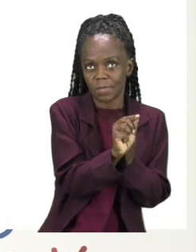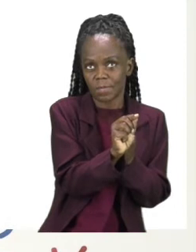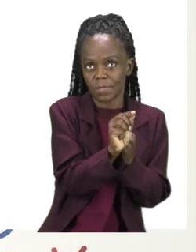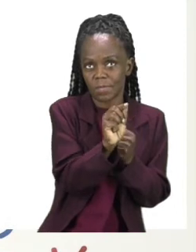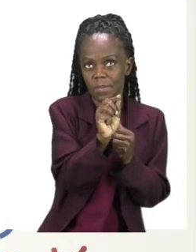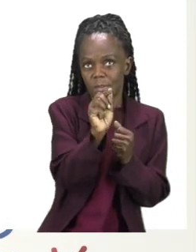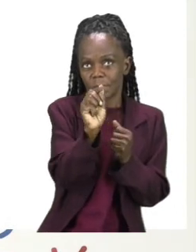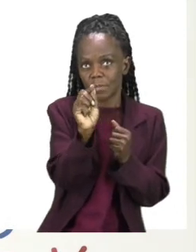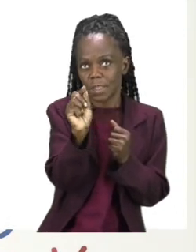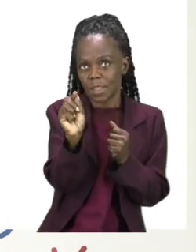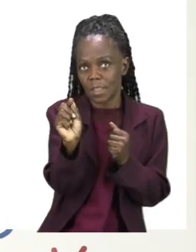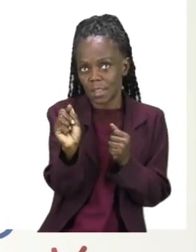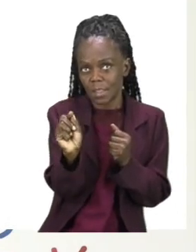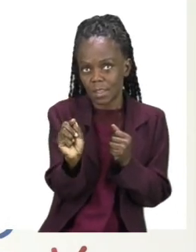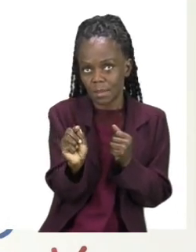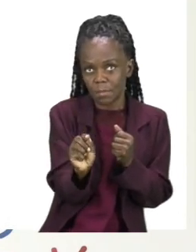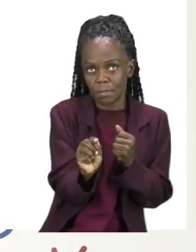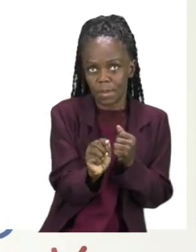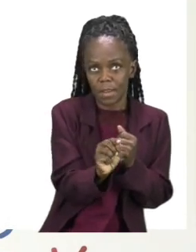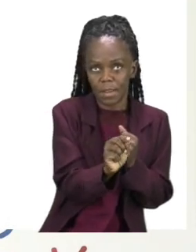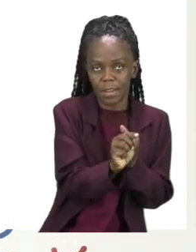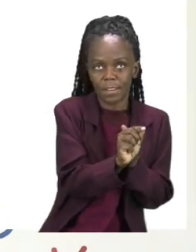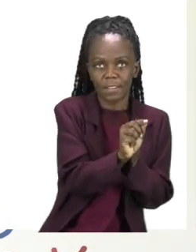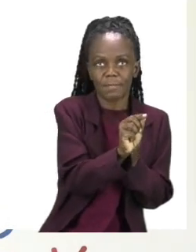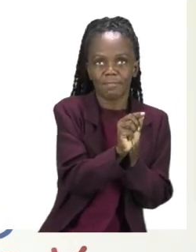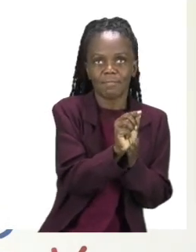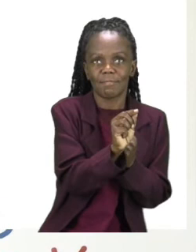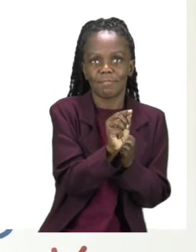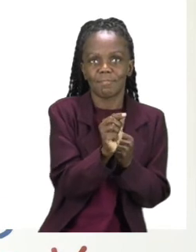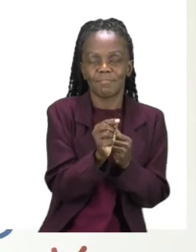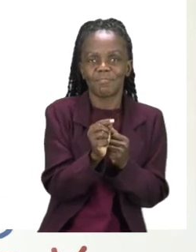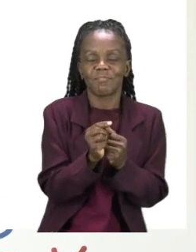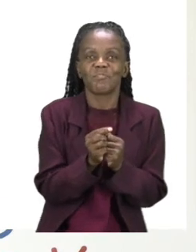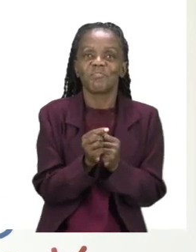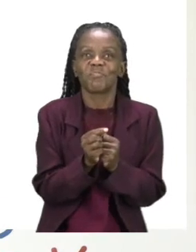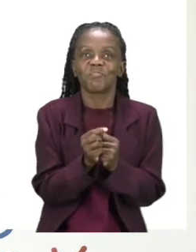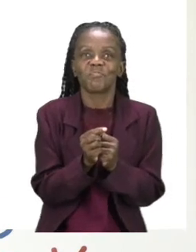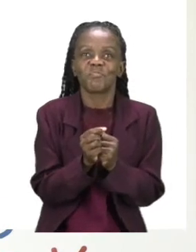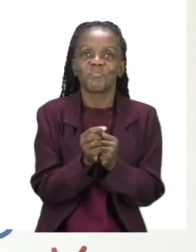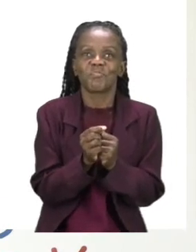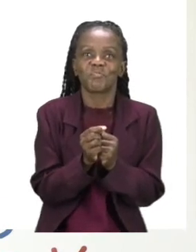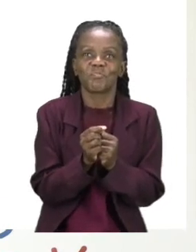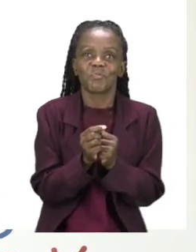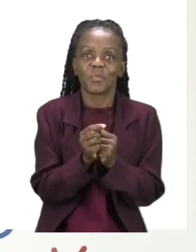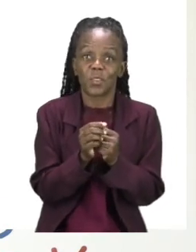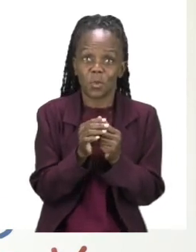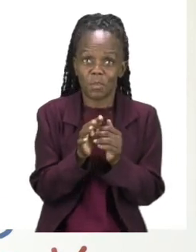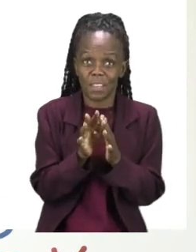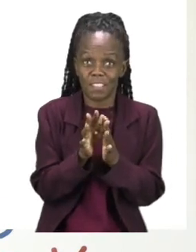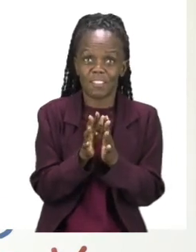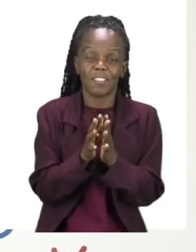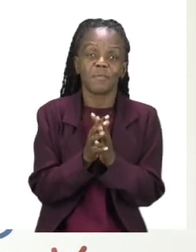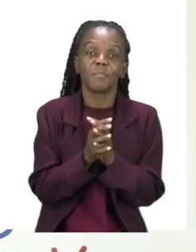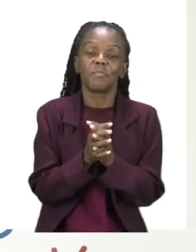then his big belly. And his feet are tucked in. That is